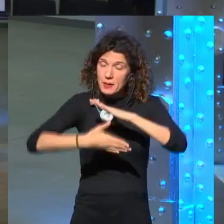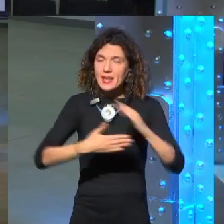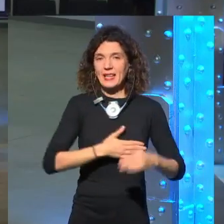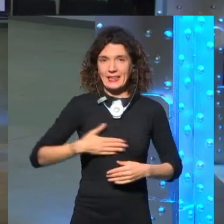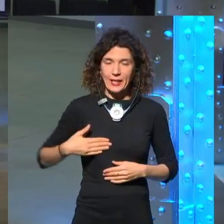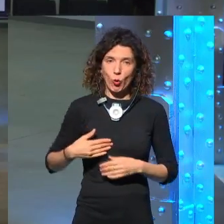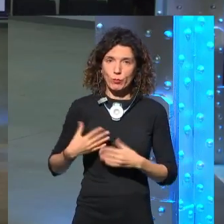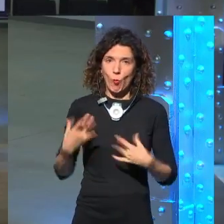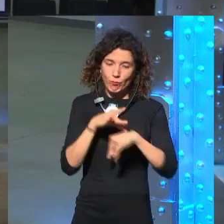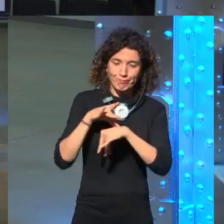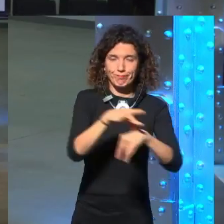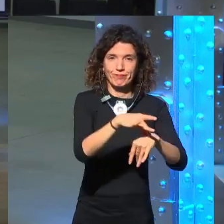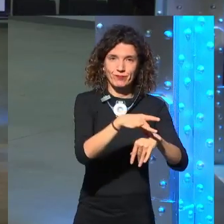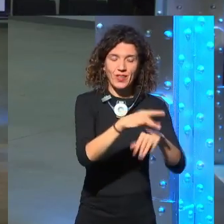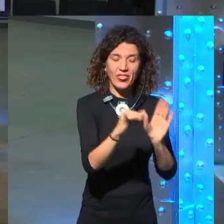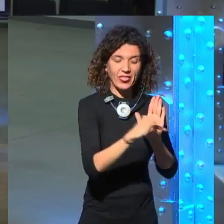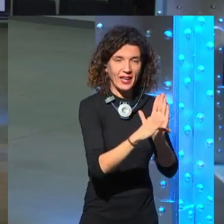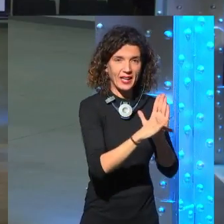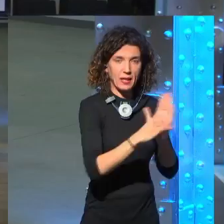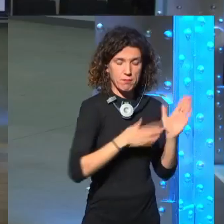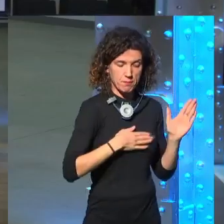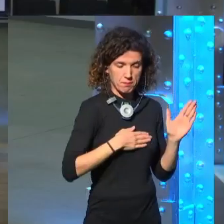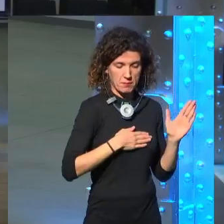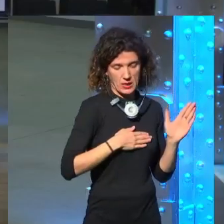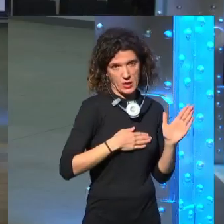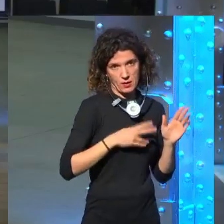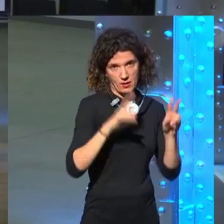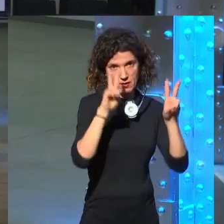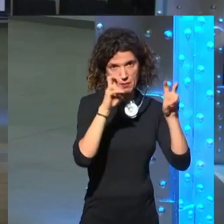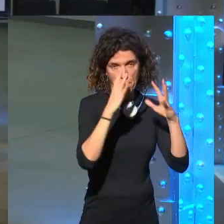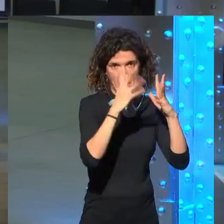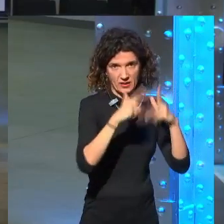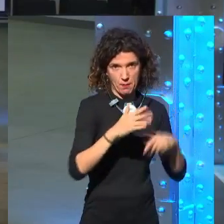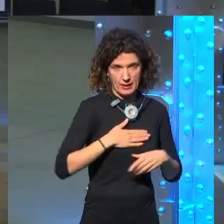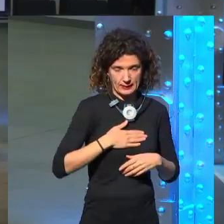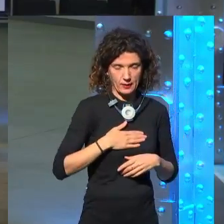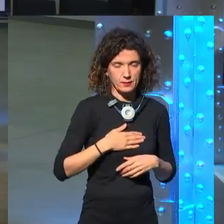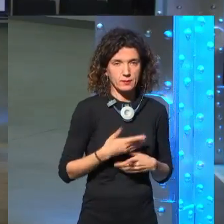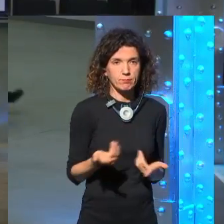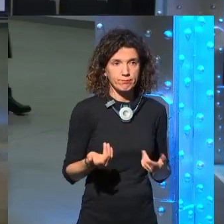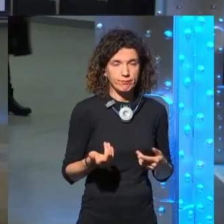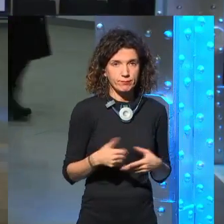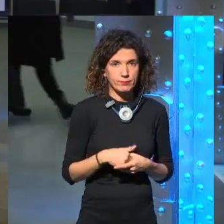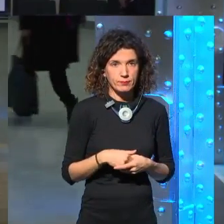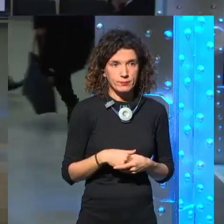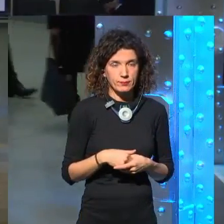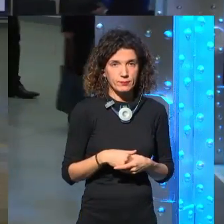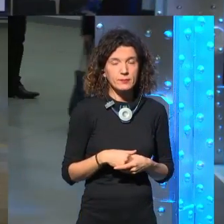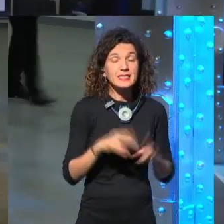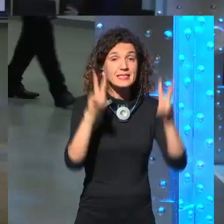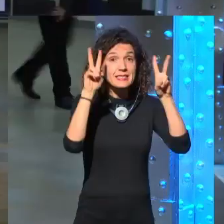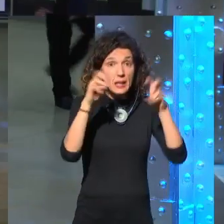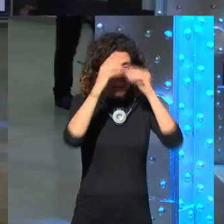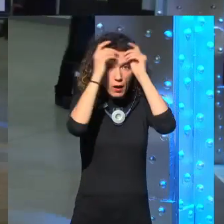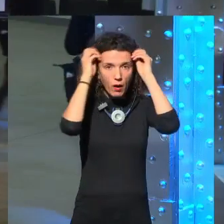very close to my own subject of mathematics. And this is the question of whether we can know